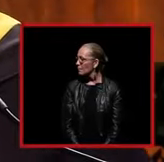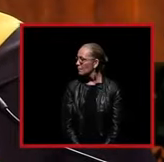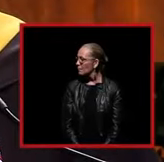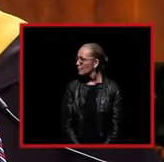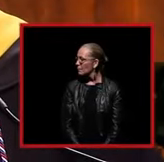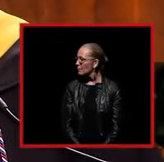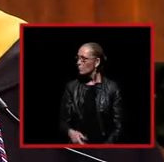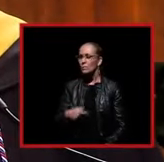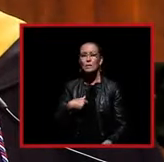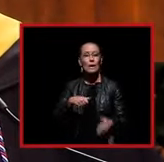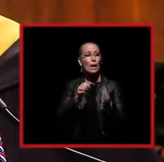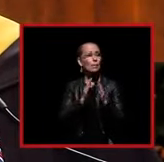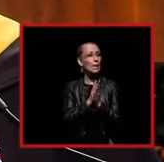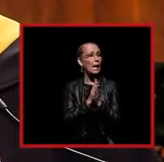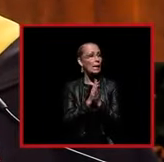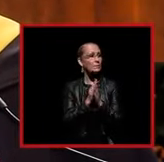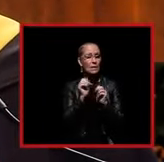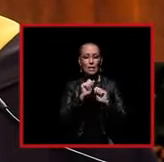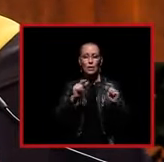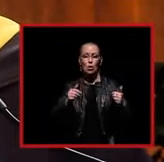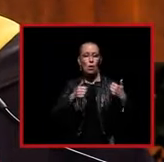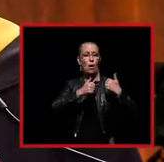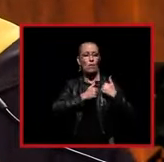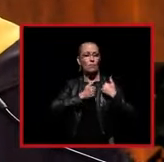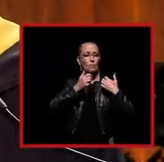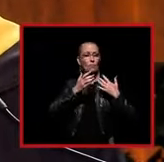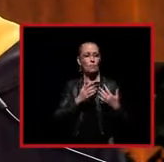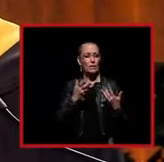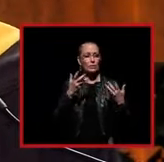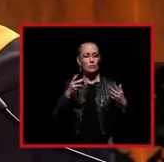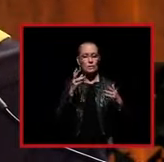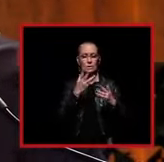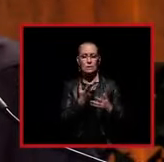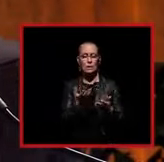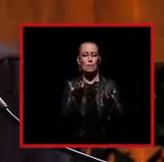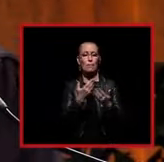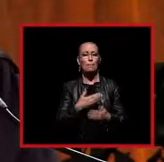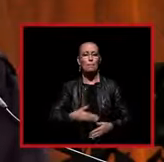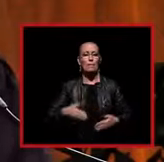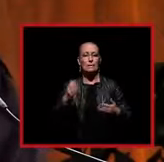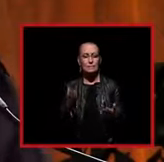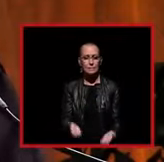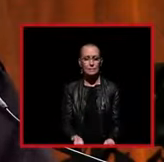And I would ask that all veterans in the arena would please stand and be recognized.